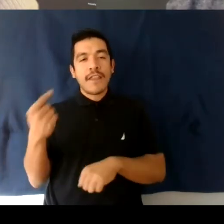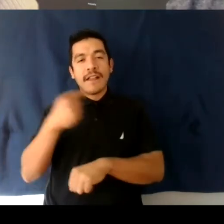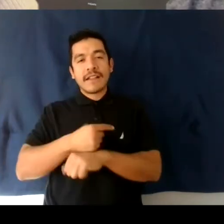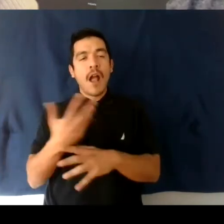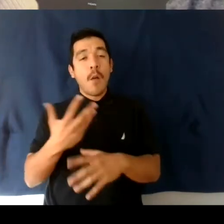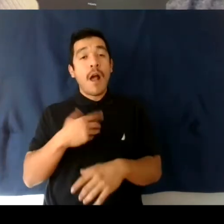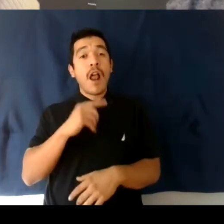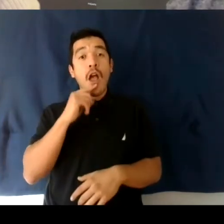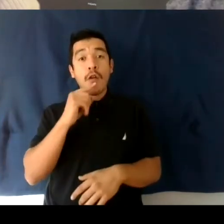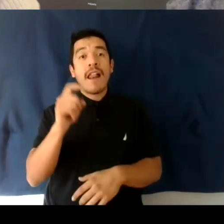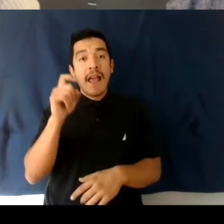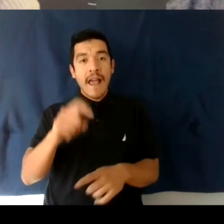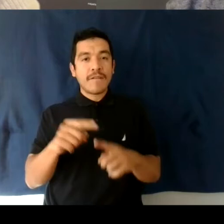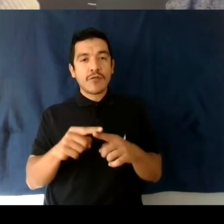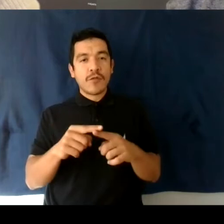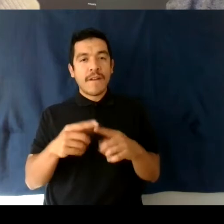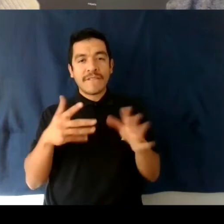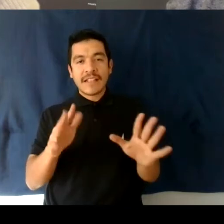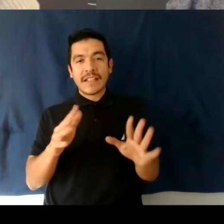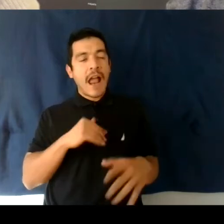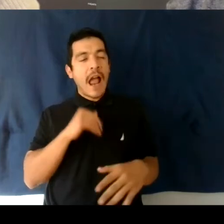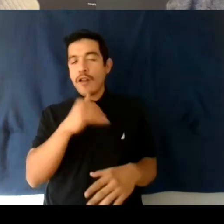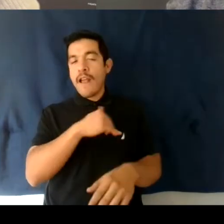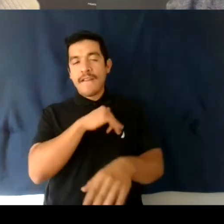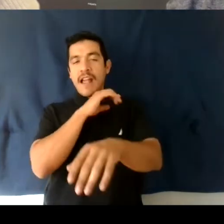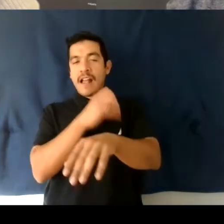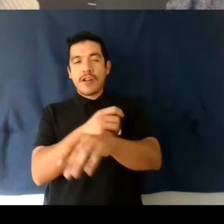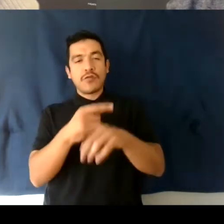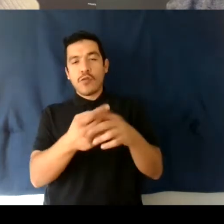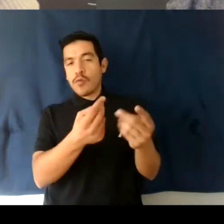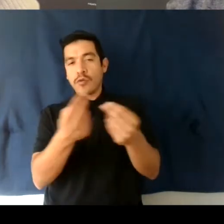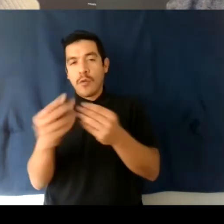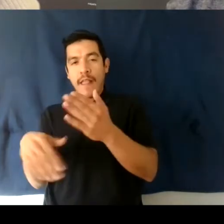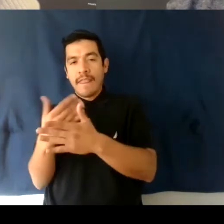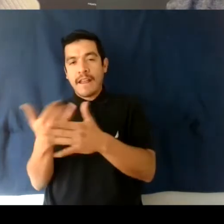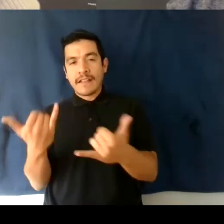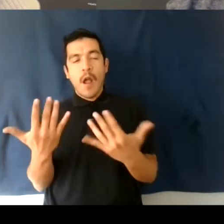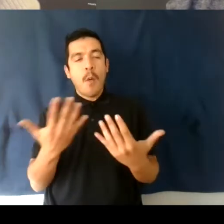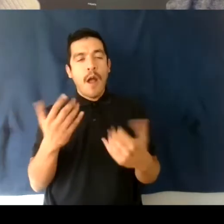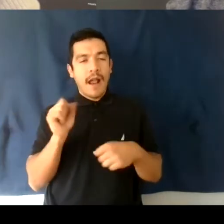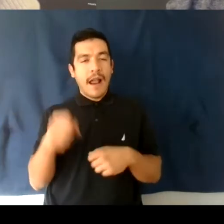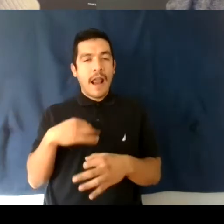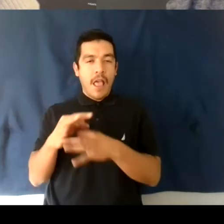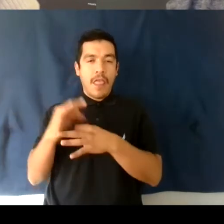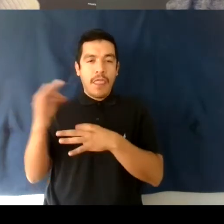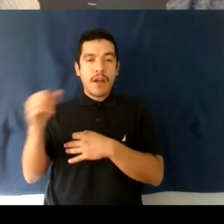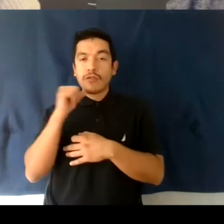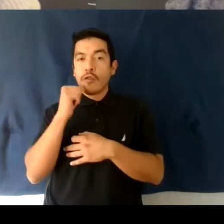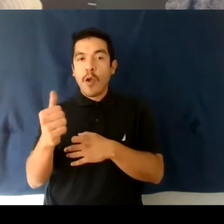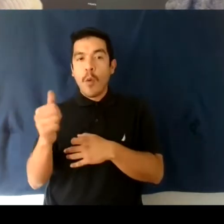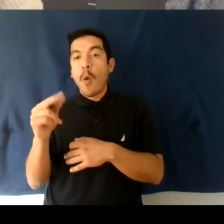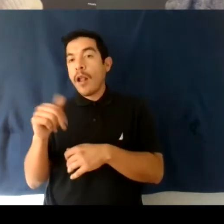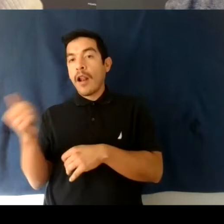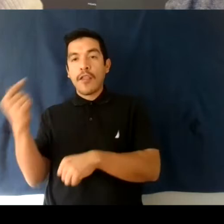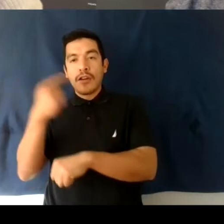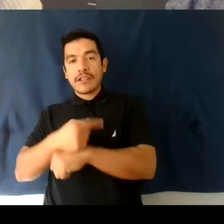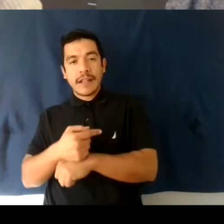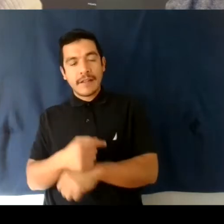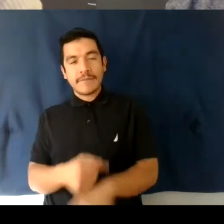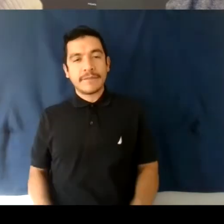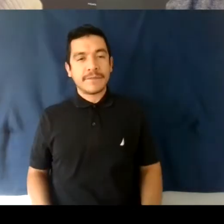can I realistically, I don't have the energy to do all of these things today. What can I do tomorrow, another day? And so I will just